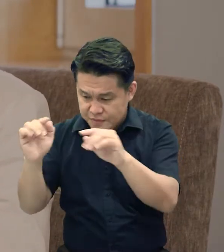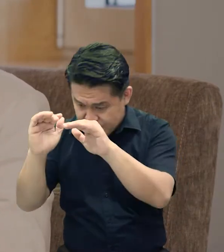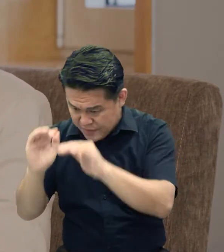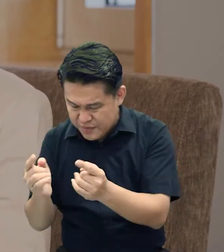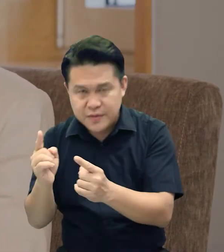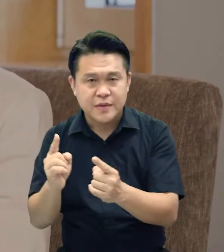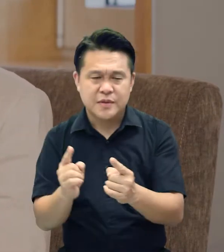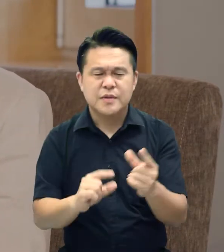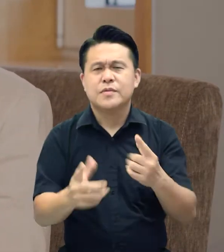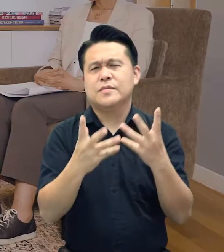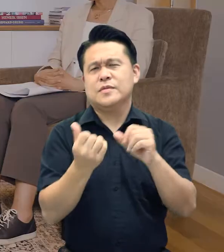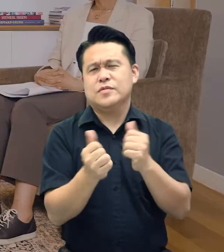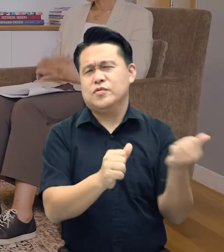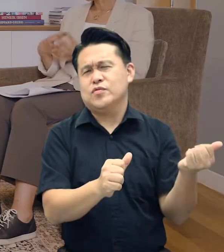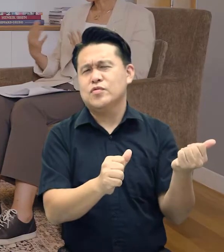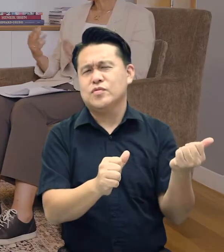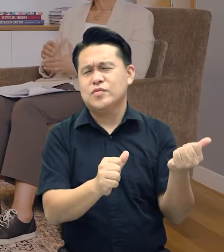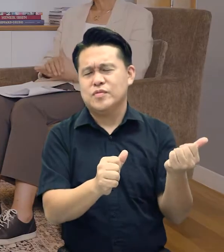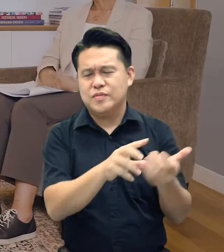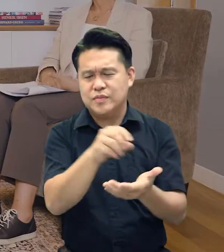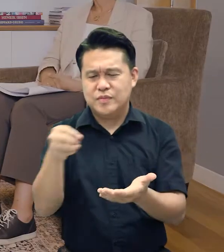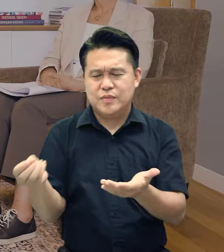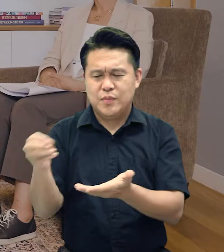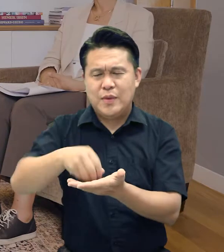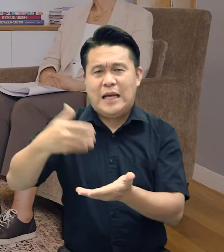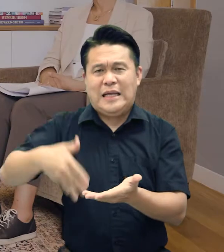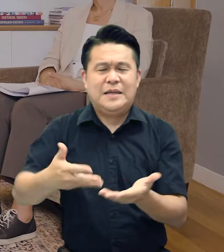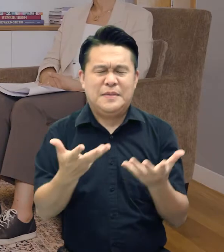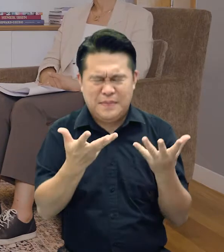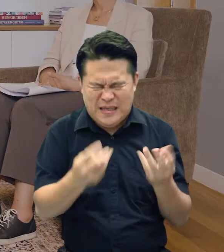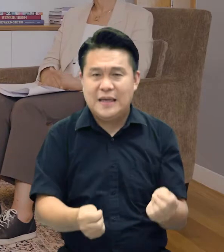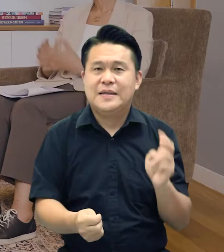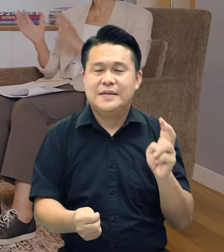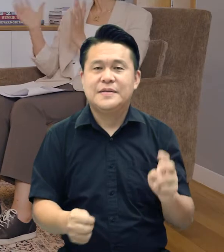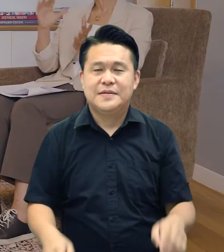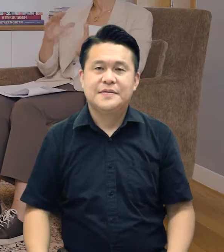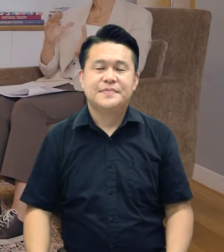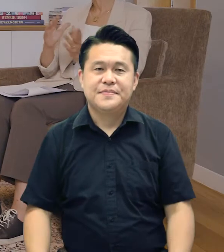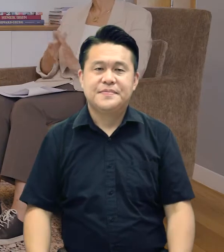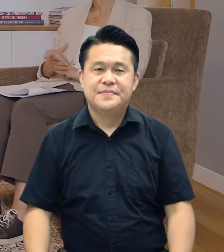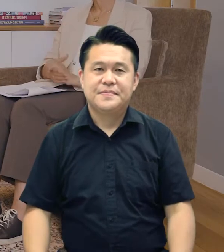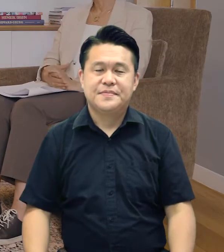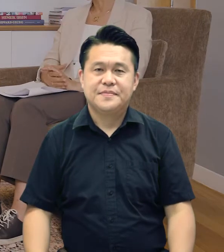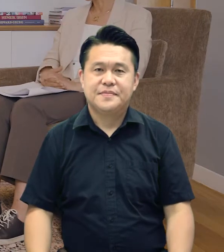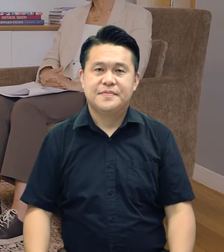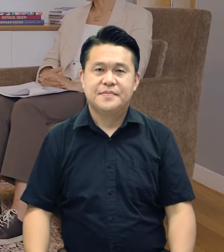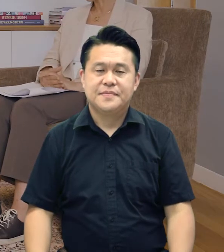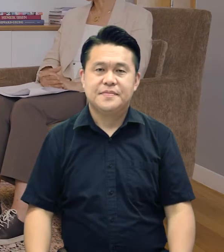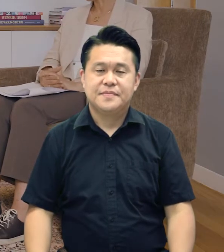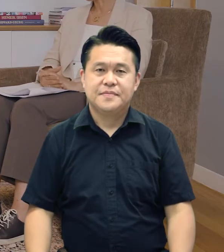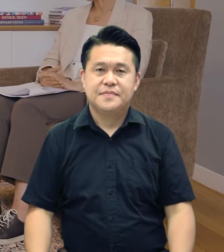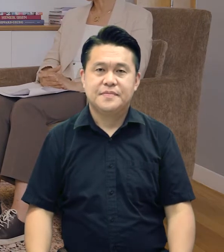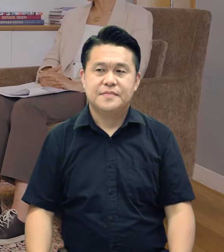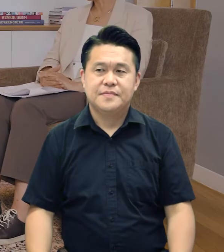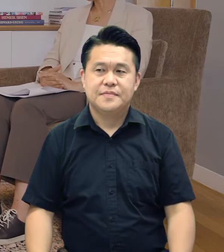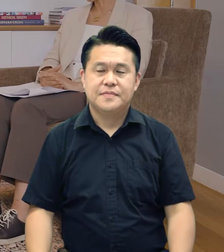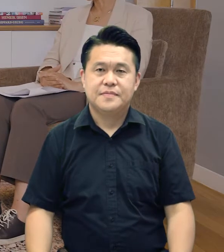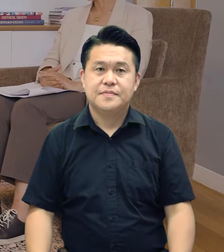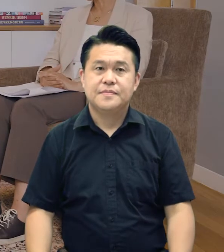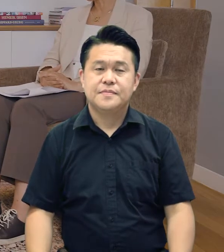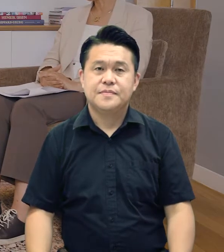more deaths. We have more deaths that haven't been reported, haven't been identified as the deaths of